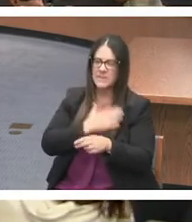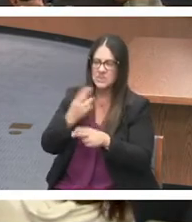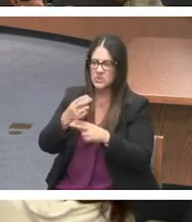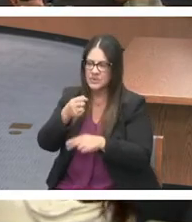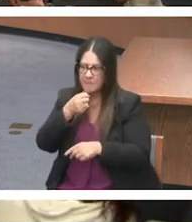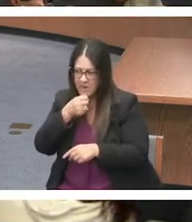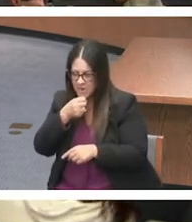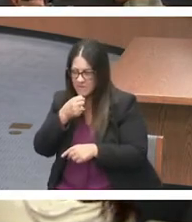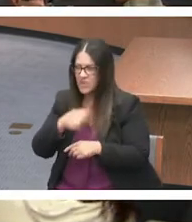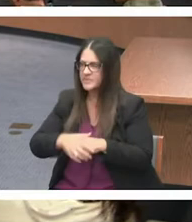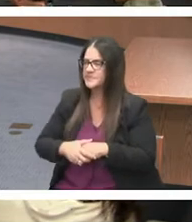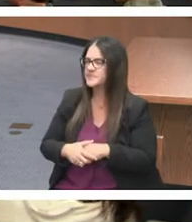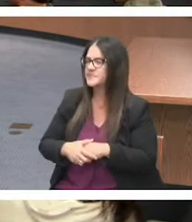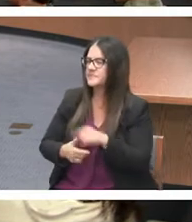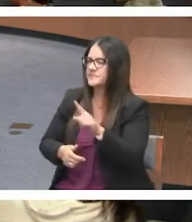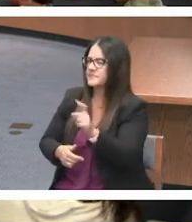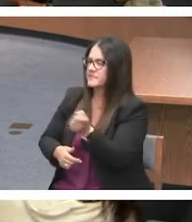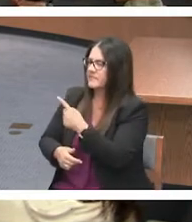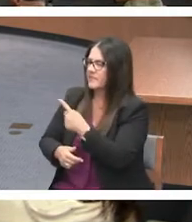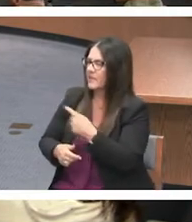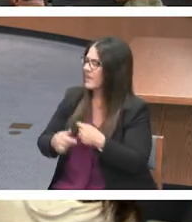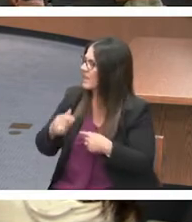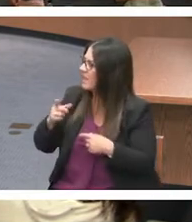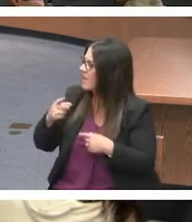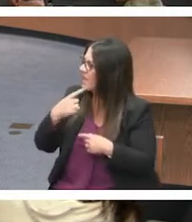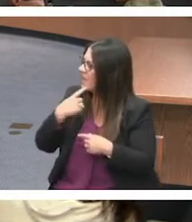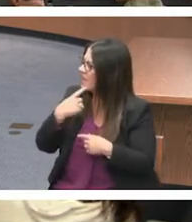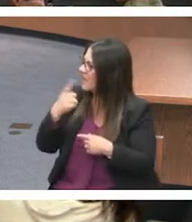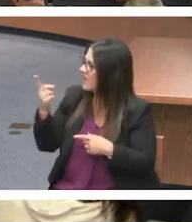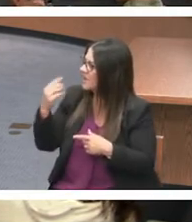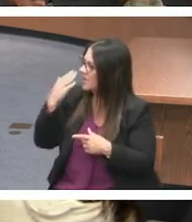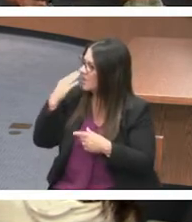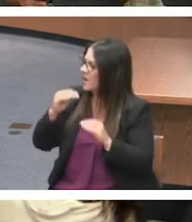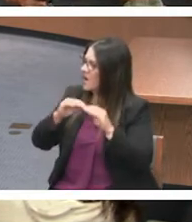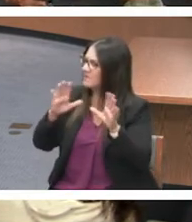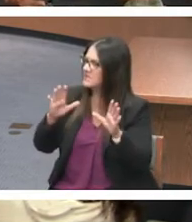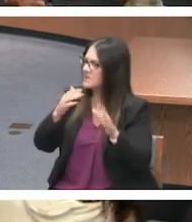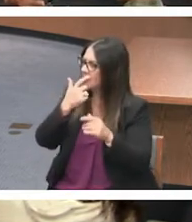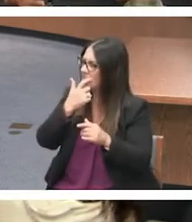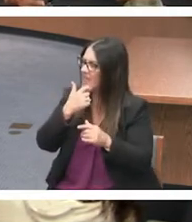Hi, Graham Chisholm, Conservation Strategy Group. Obviously having